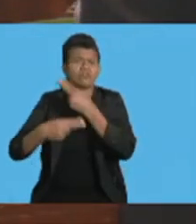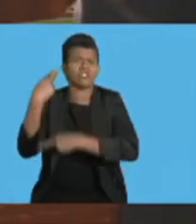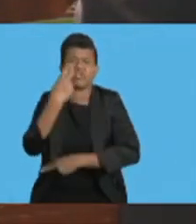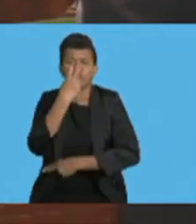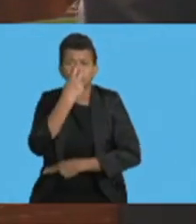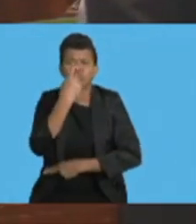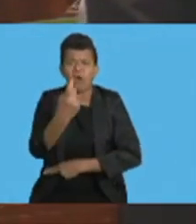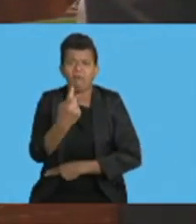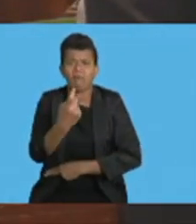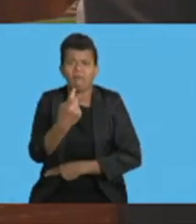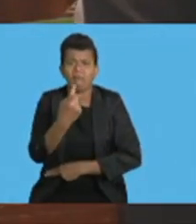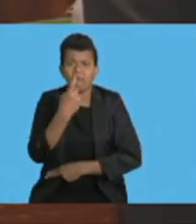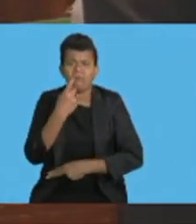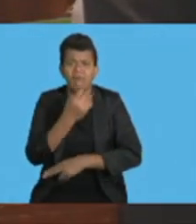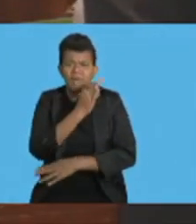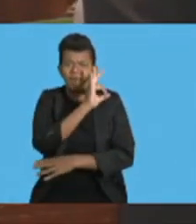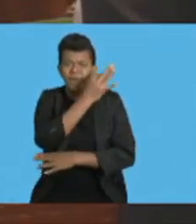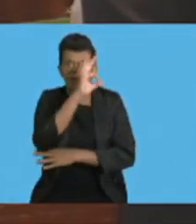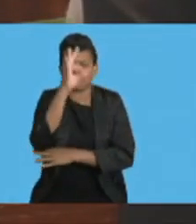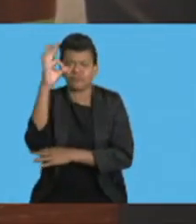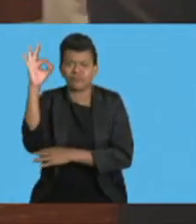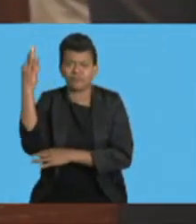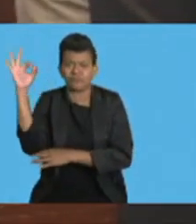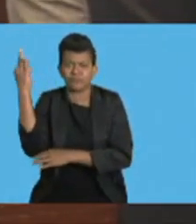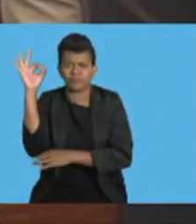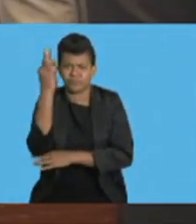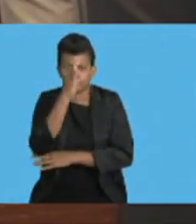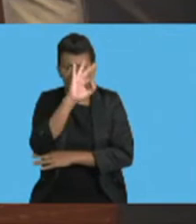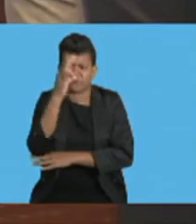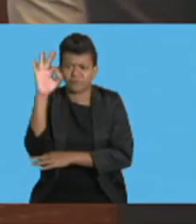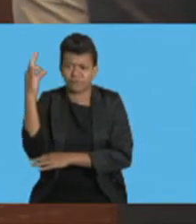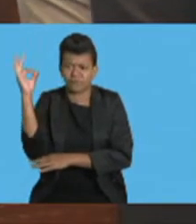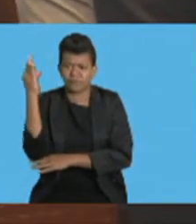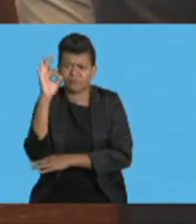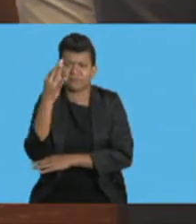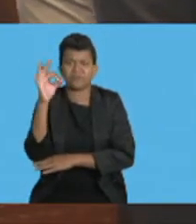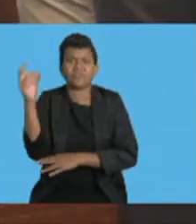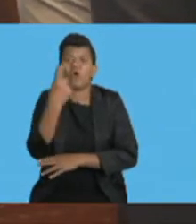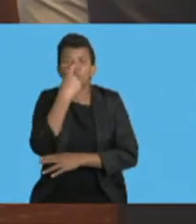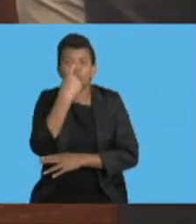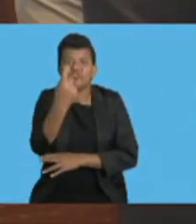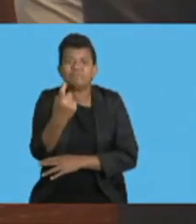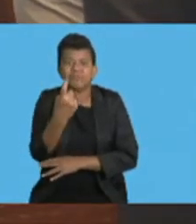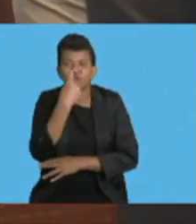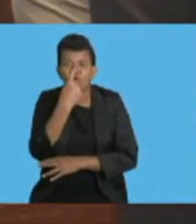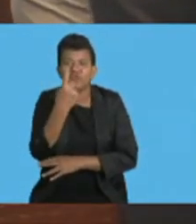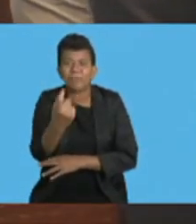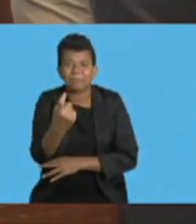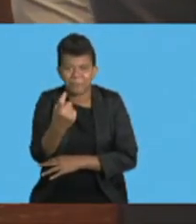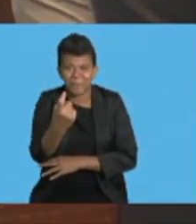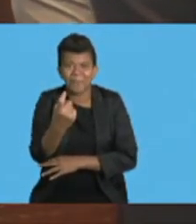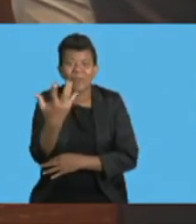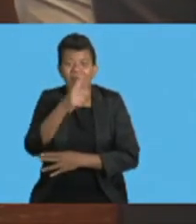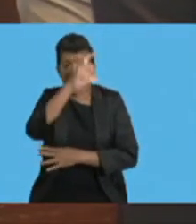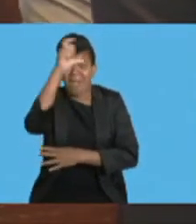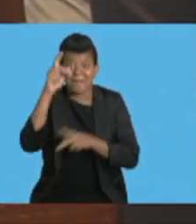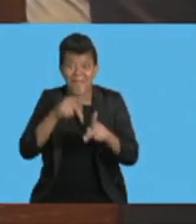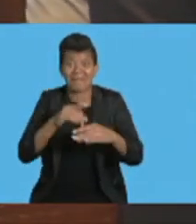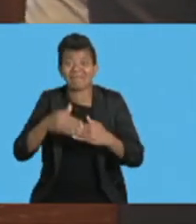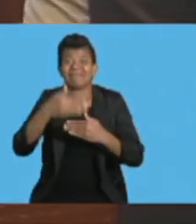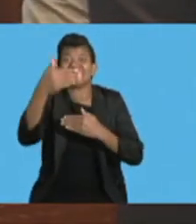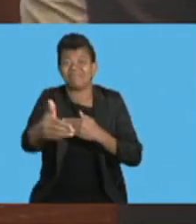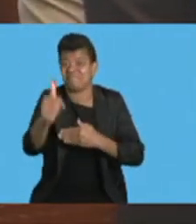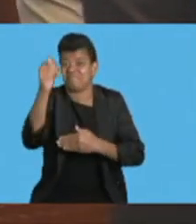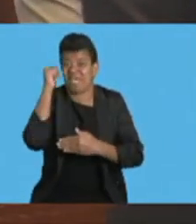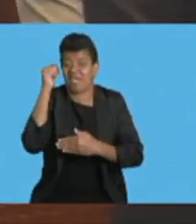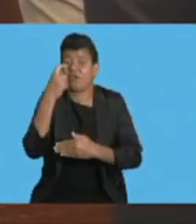The Botanical Gardens were established in 1881 along the Waimanu Road by Sir John Bates Thurston, and was later moved to